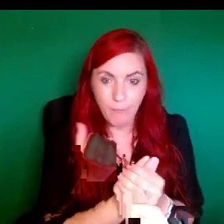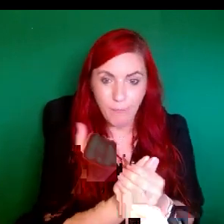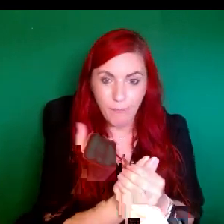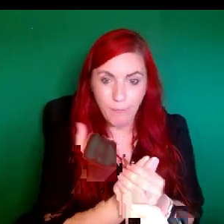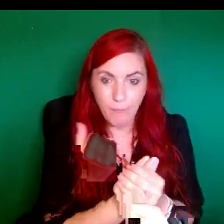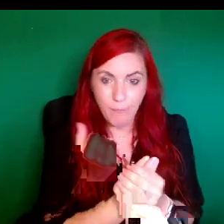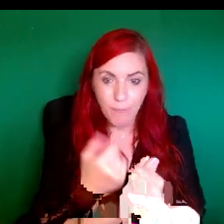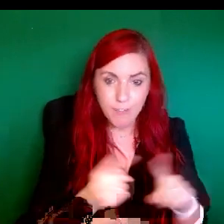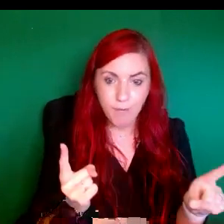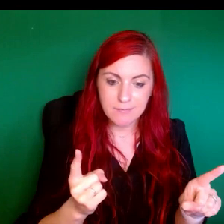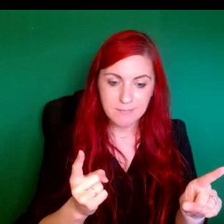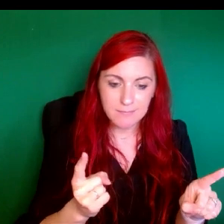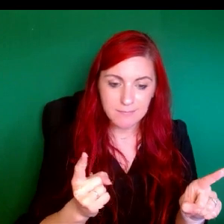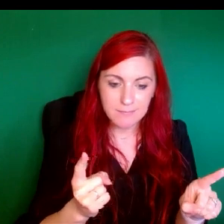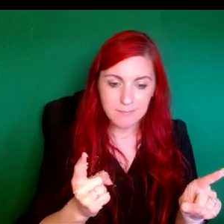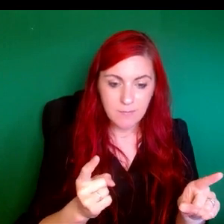together.